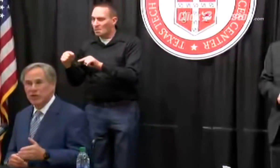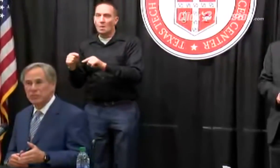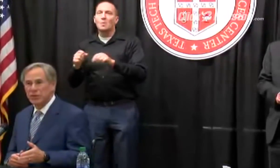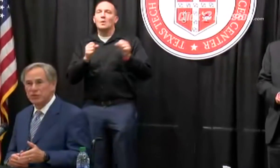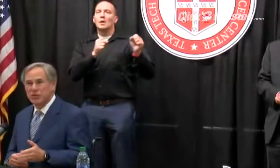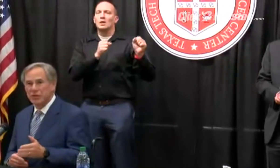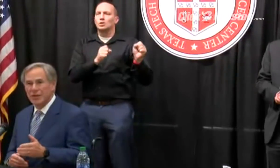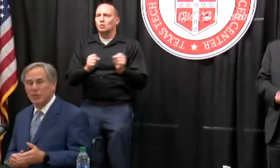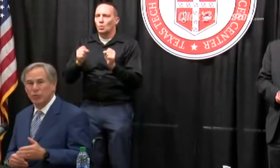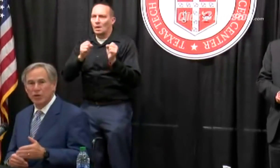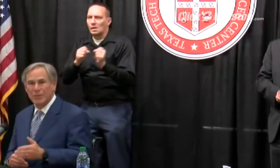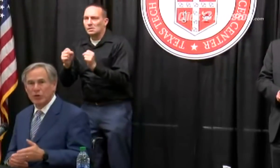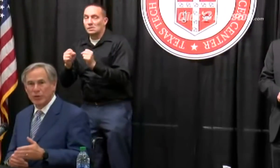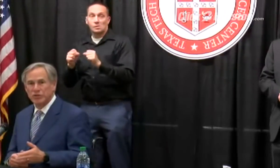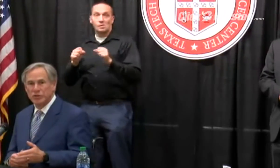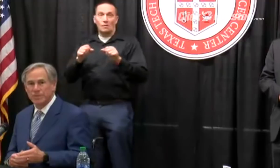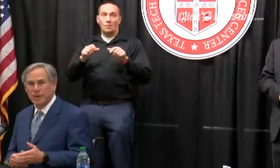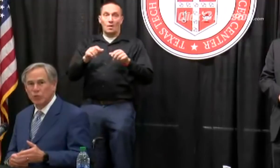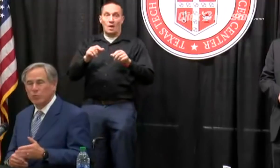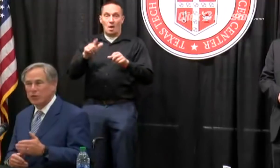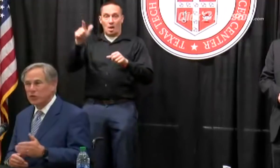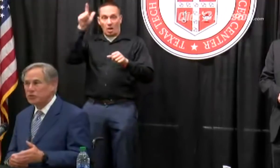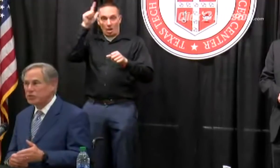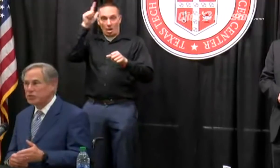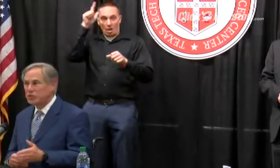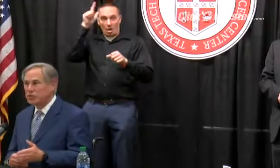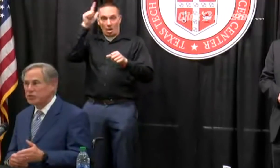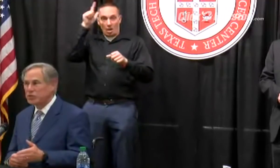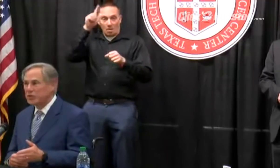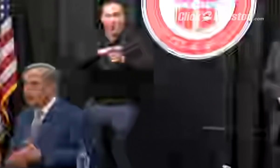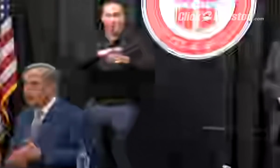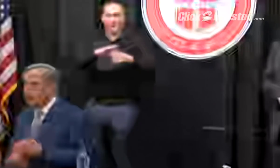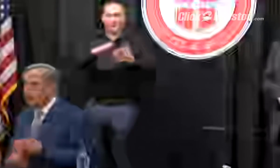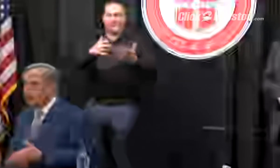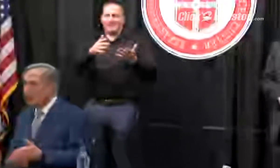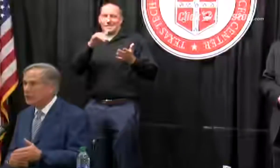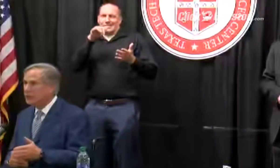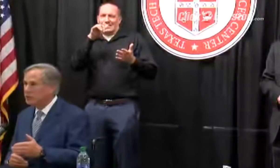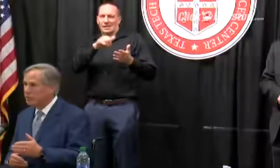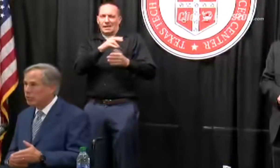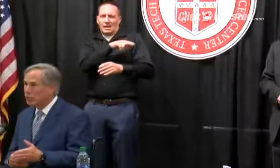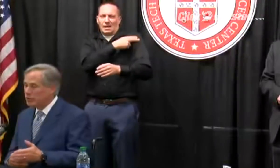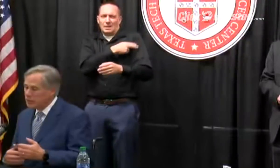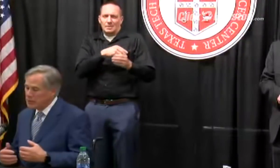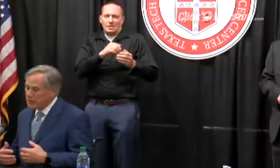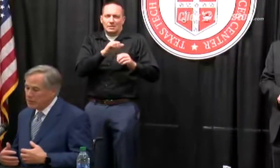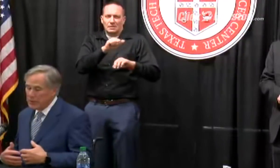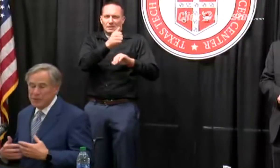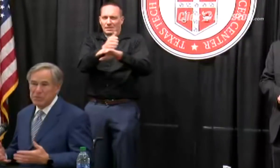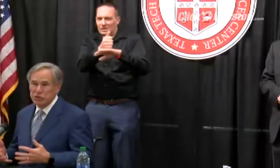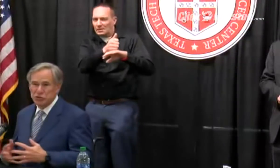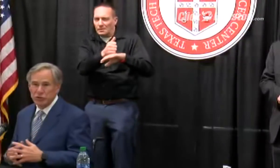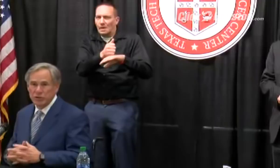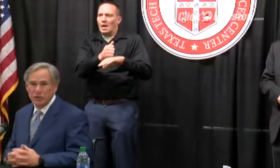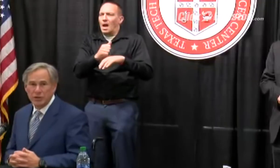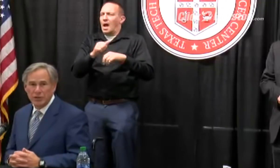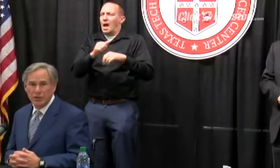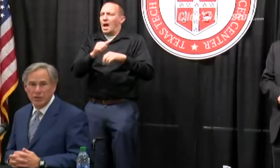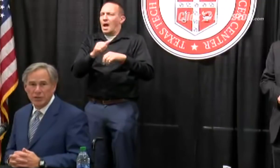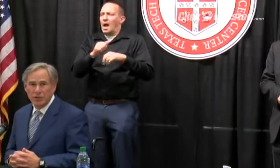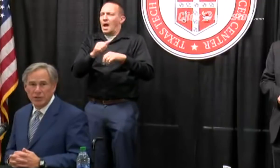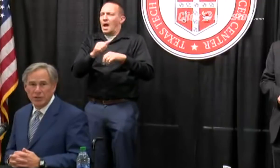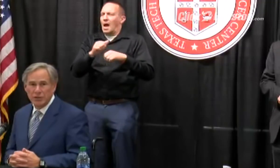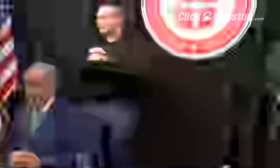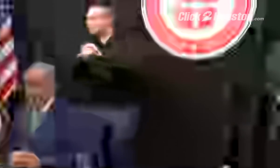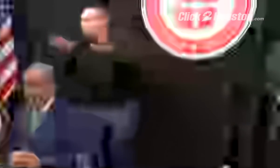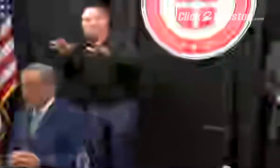local hospitals in the Lubbock region will be using to most quickly deploy and administer this